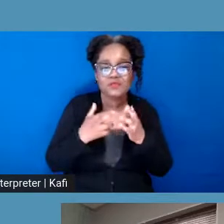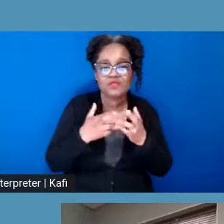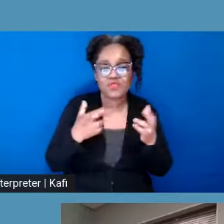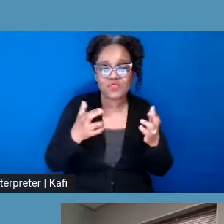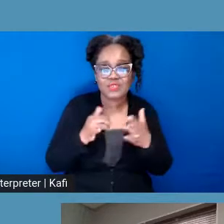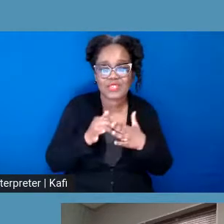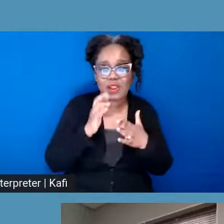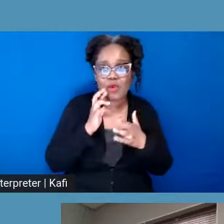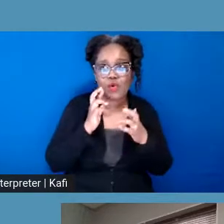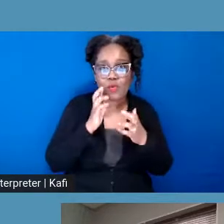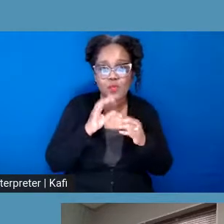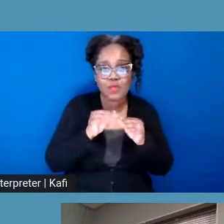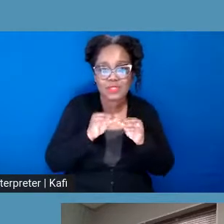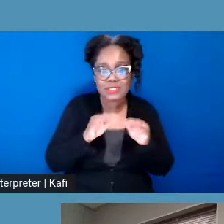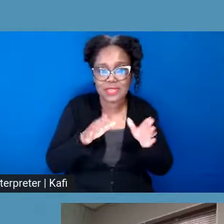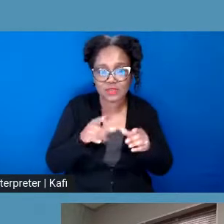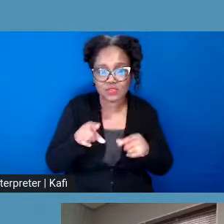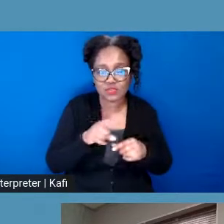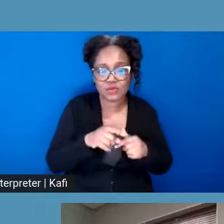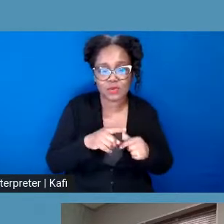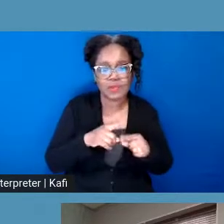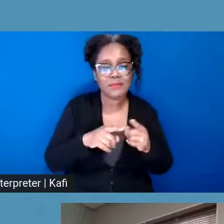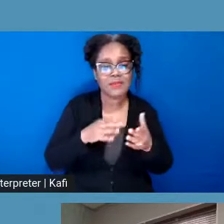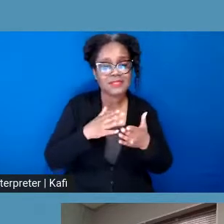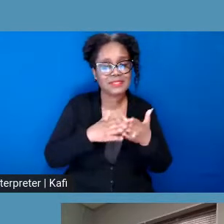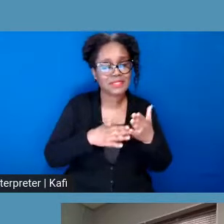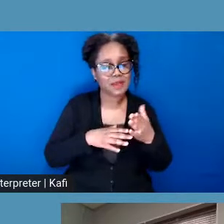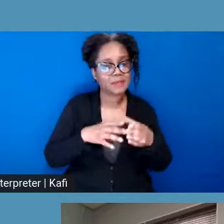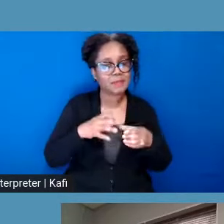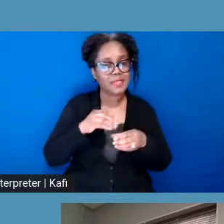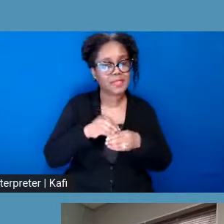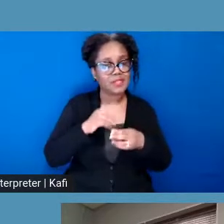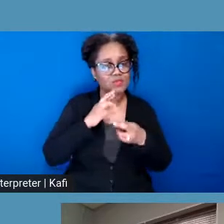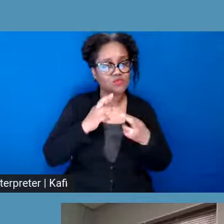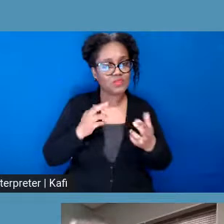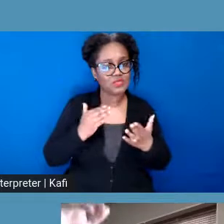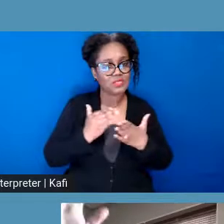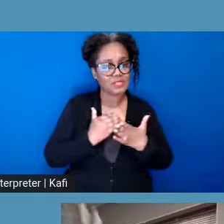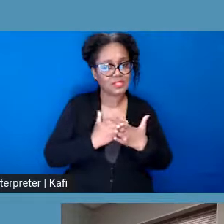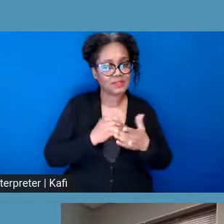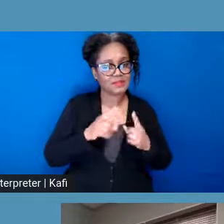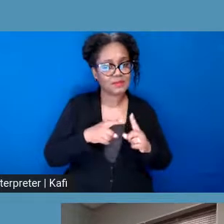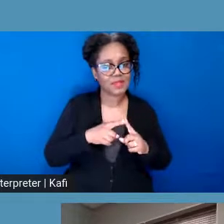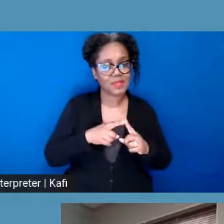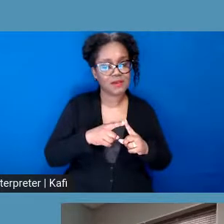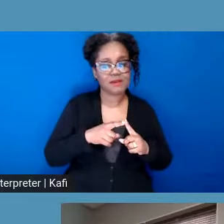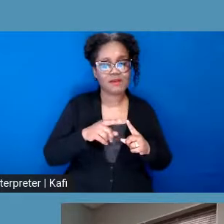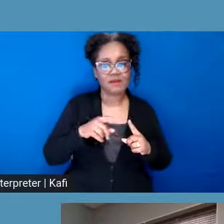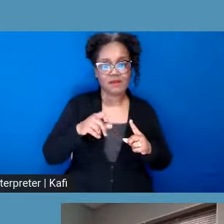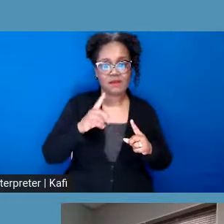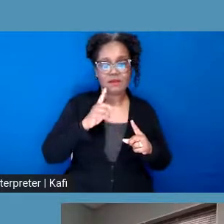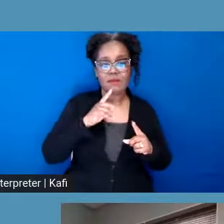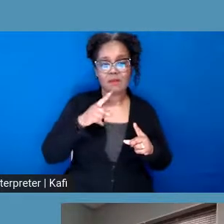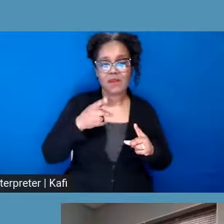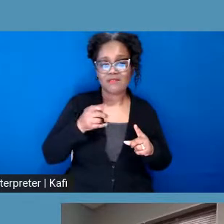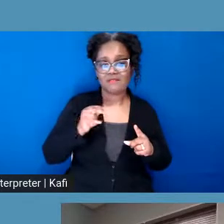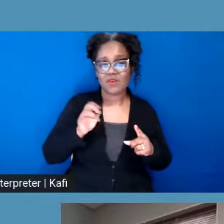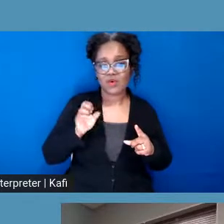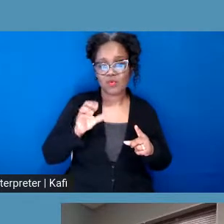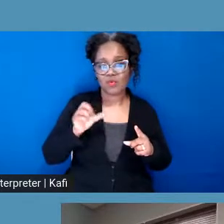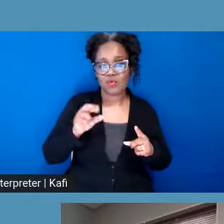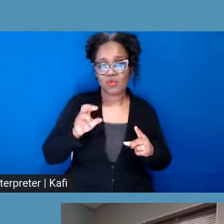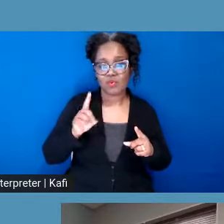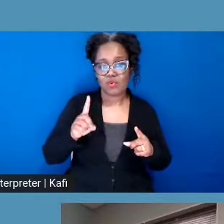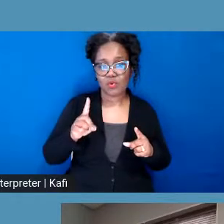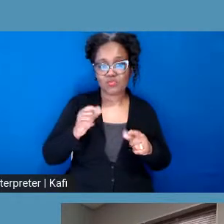hope will go out to all of you, but there's some in there about, I would use foam core often to try and block the reflections as best I could, because